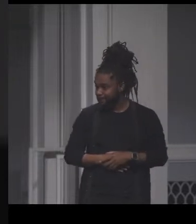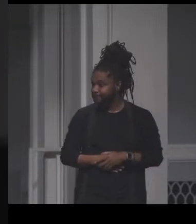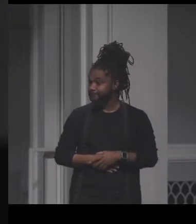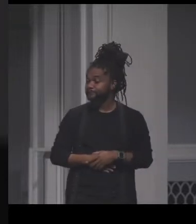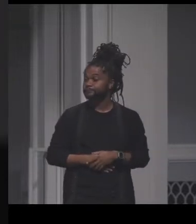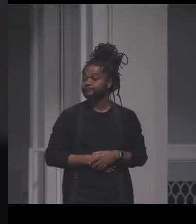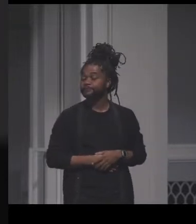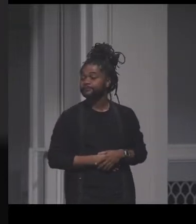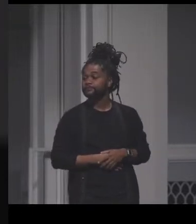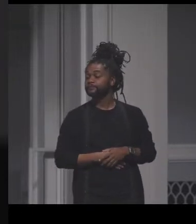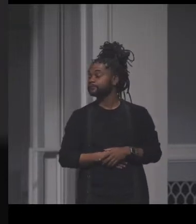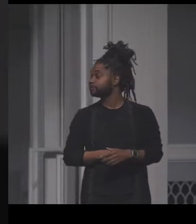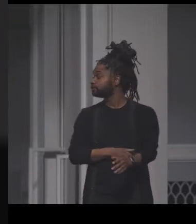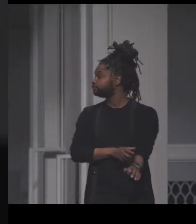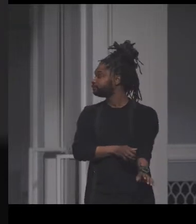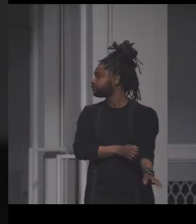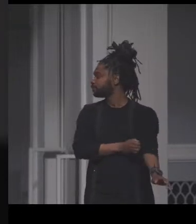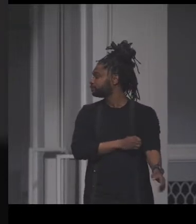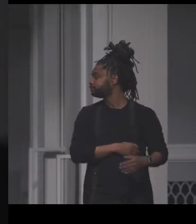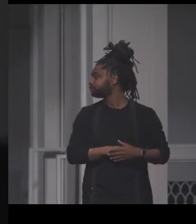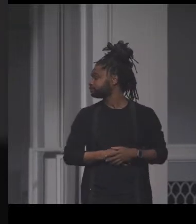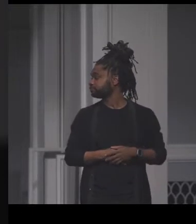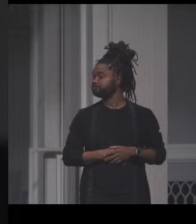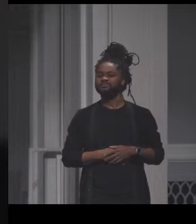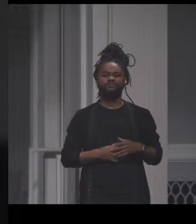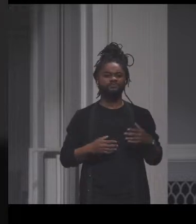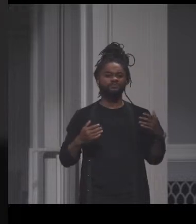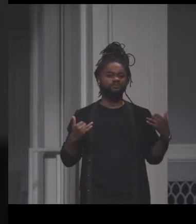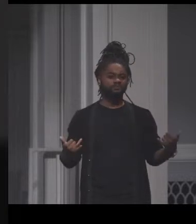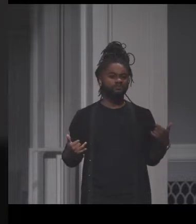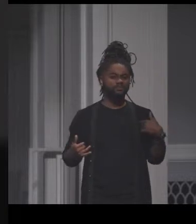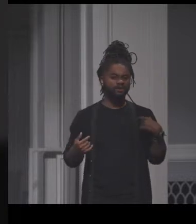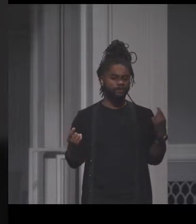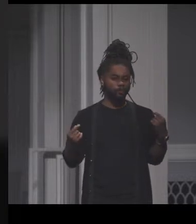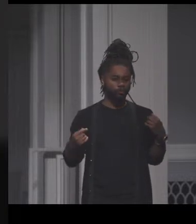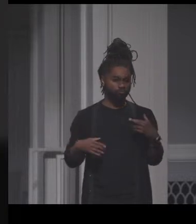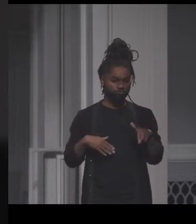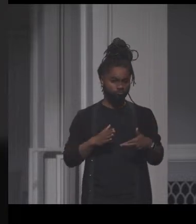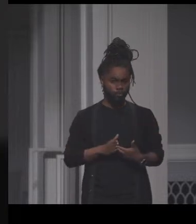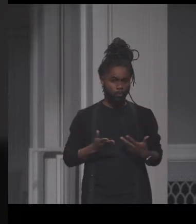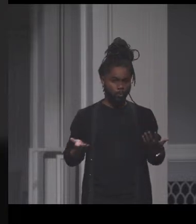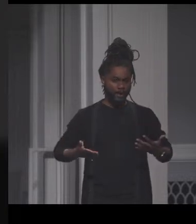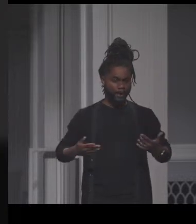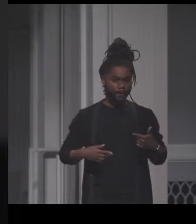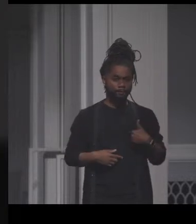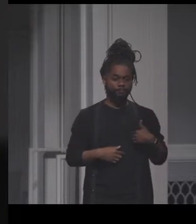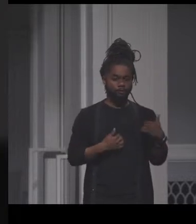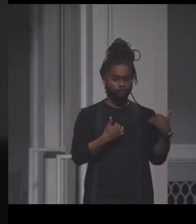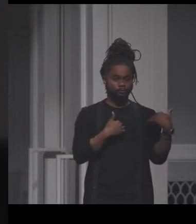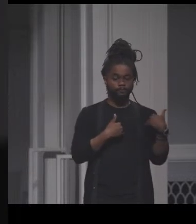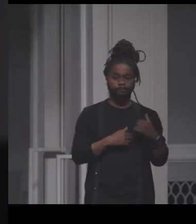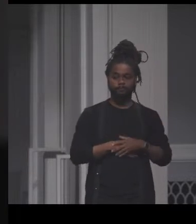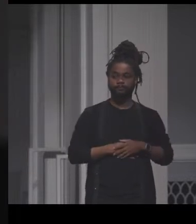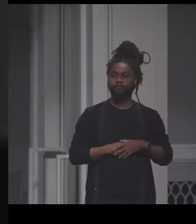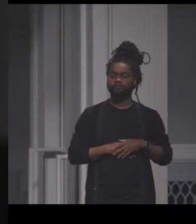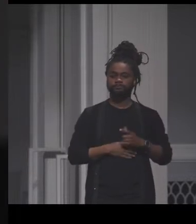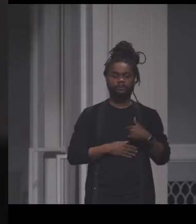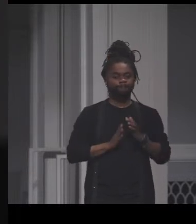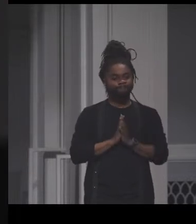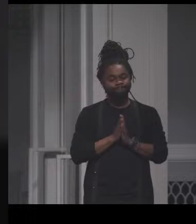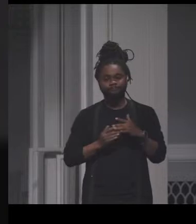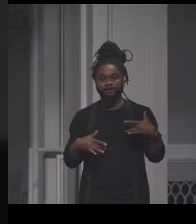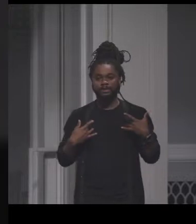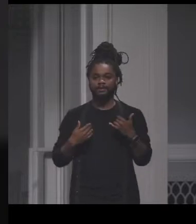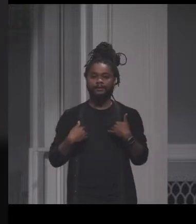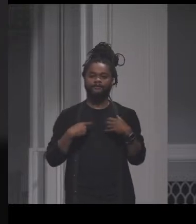So now let me talk in my role as a medievalist and turn to our speaker today. I'm thrilled to have the opportunity